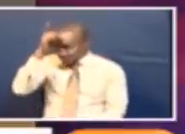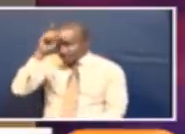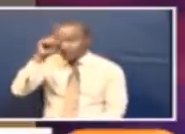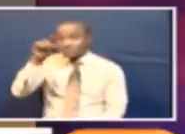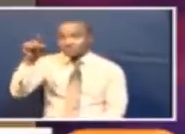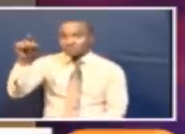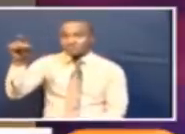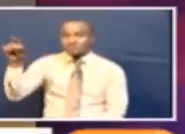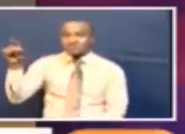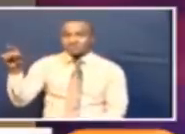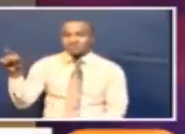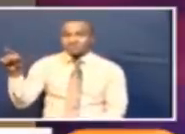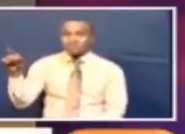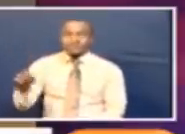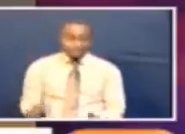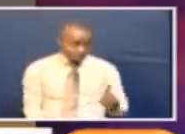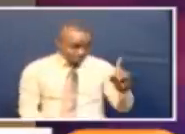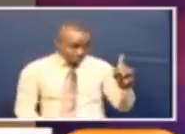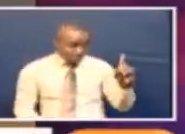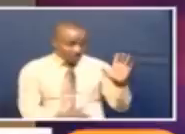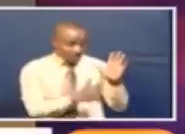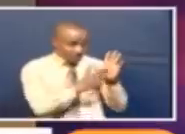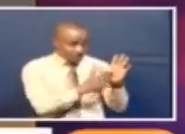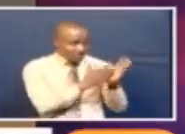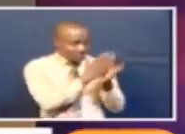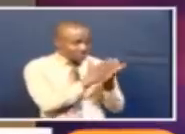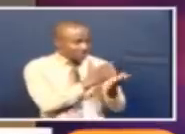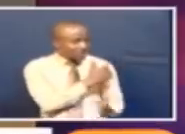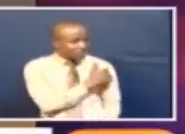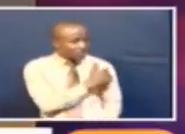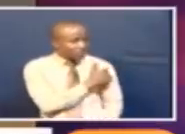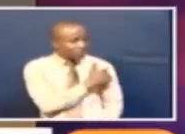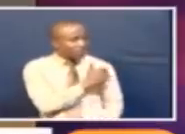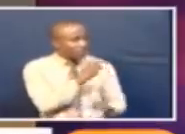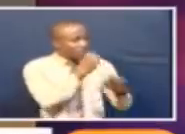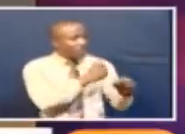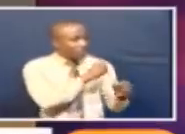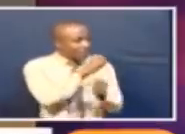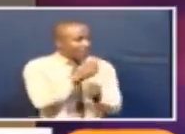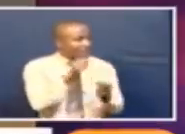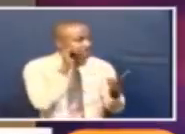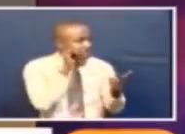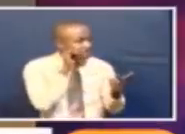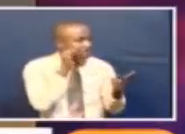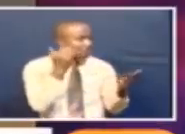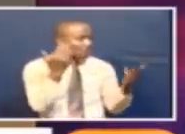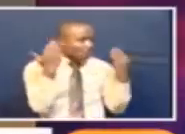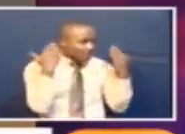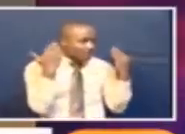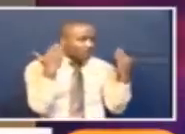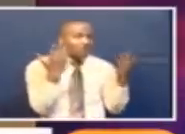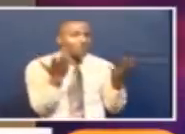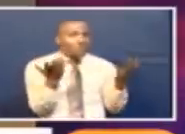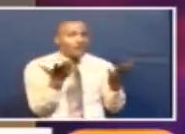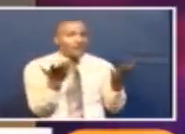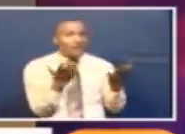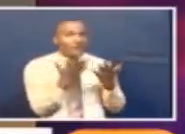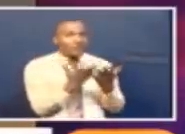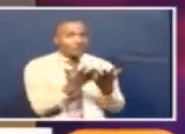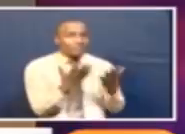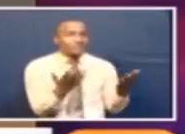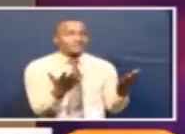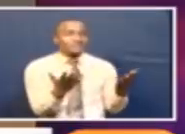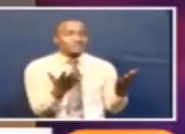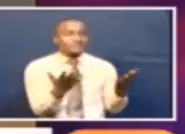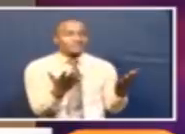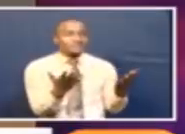their concern. For example, in some hospitals, there are cases in Homa Bay, Isiolo, and Meru, where equipment, the medical